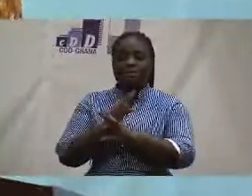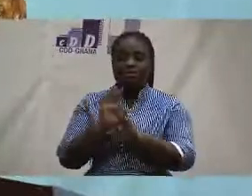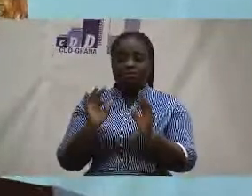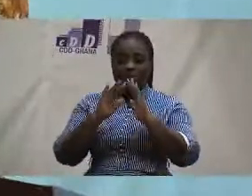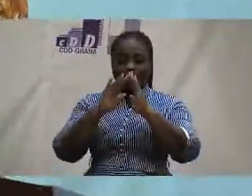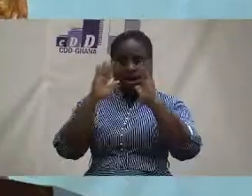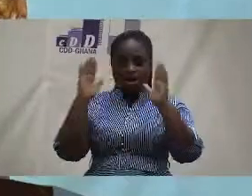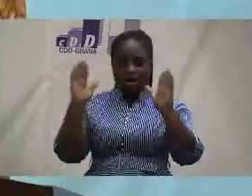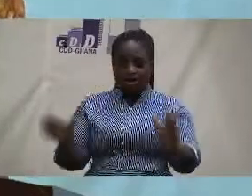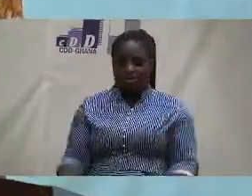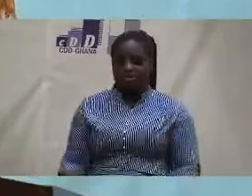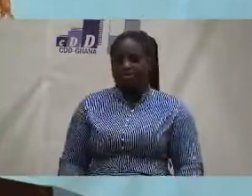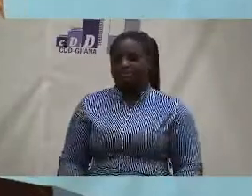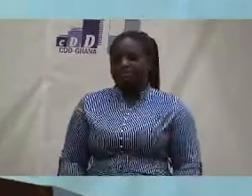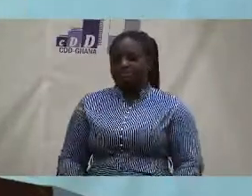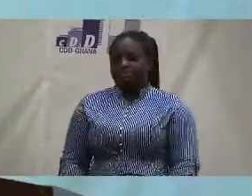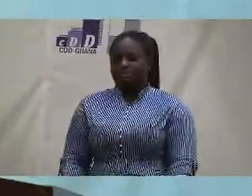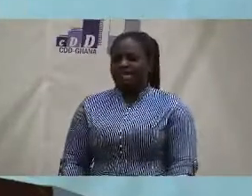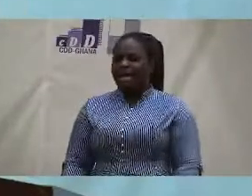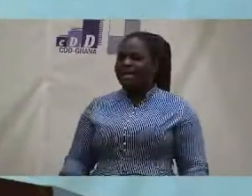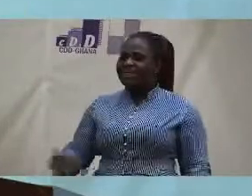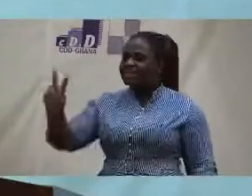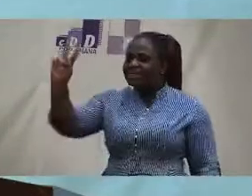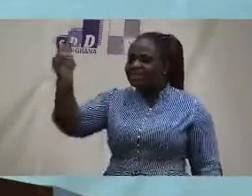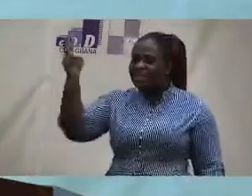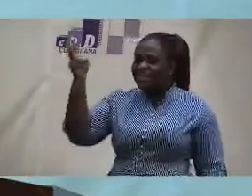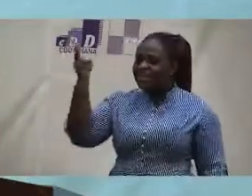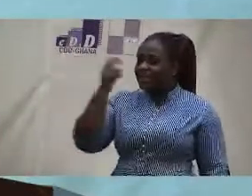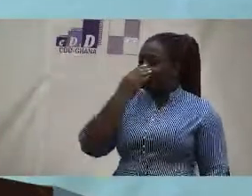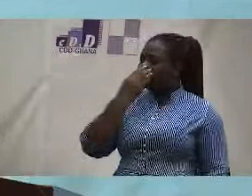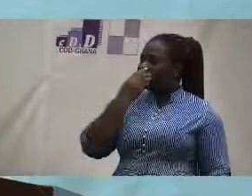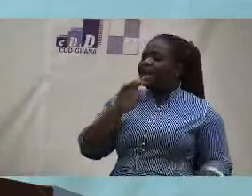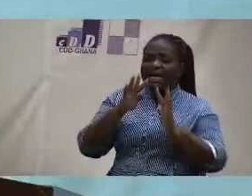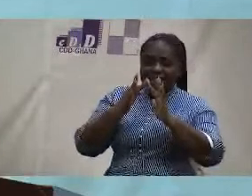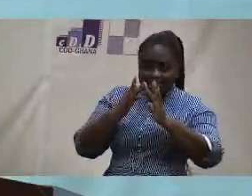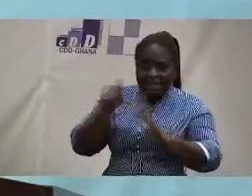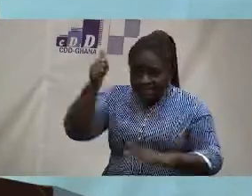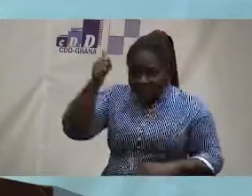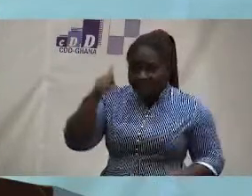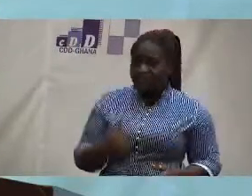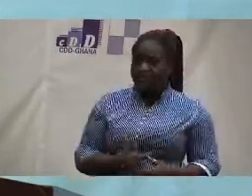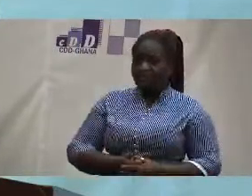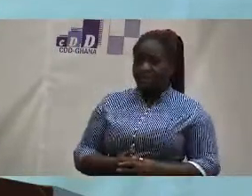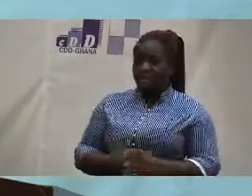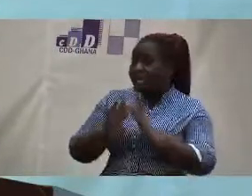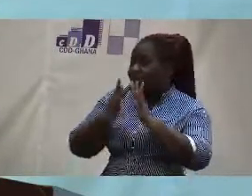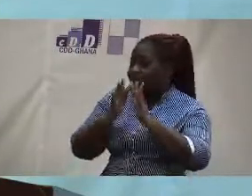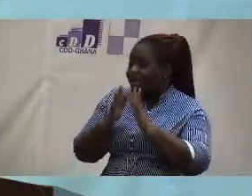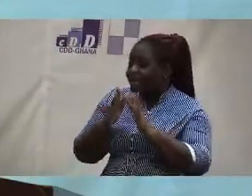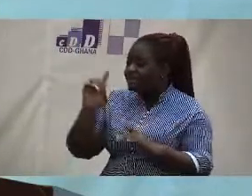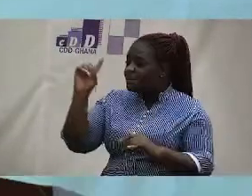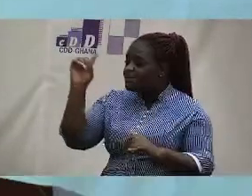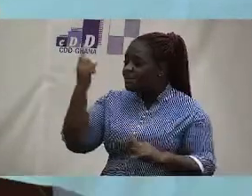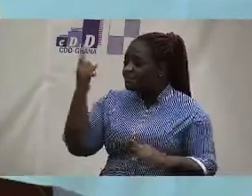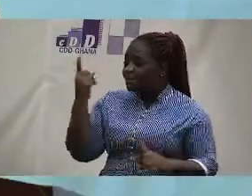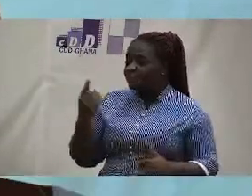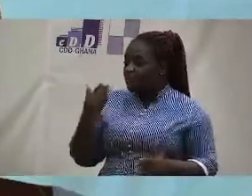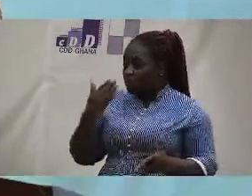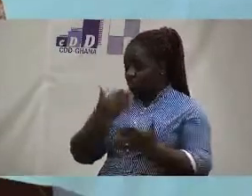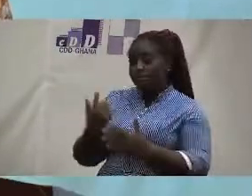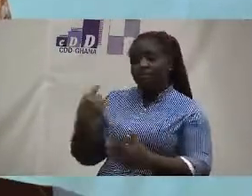Index itself. The second issue is the internet itself. The internet is a force of good for